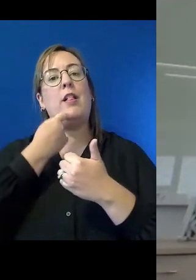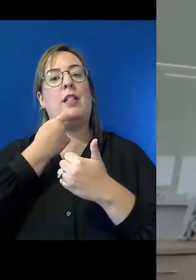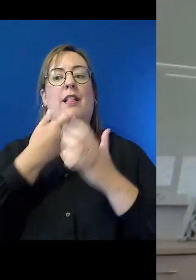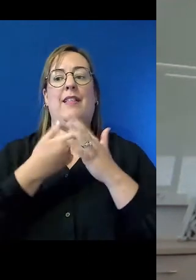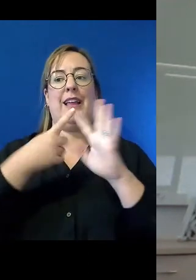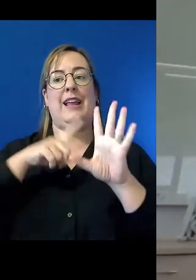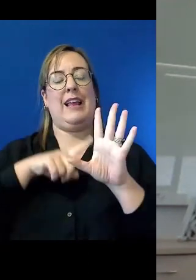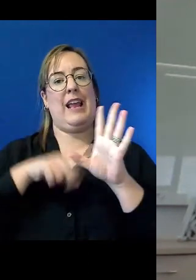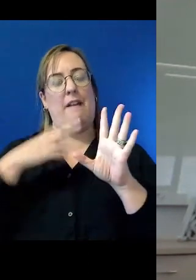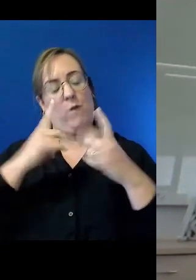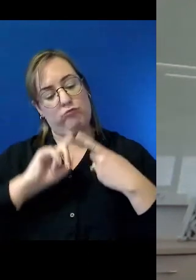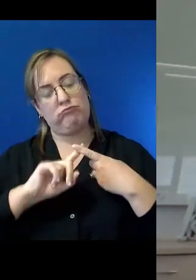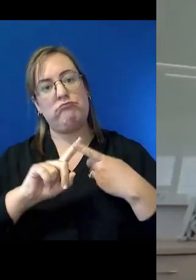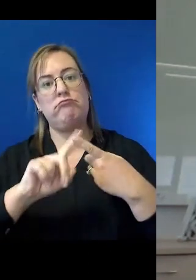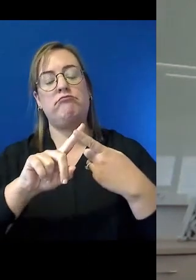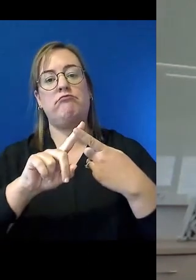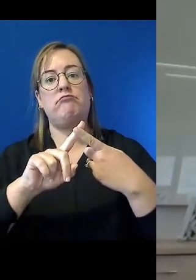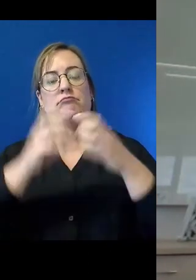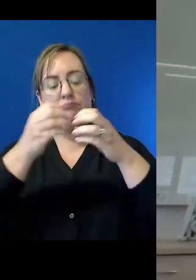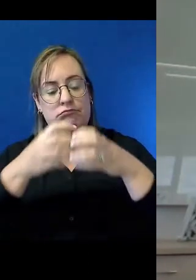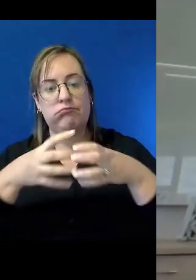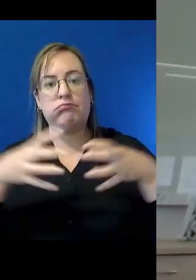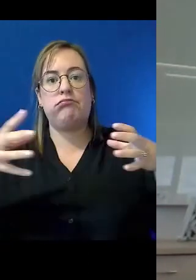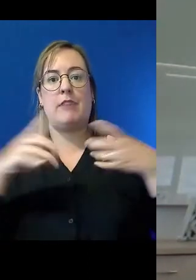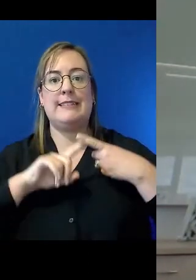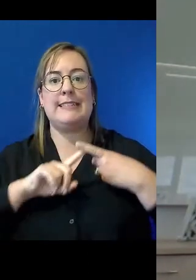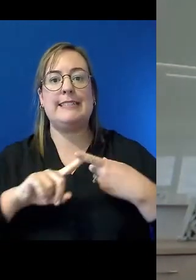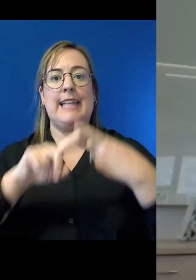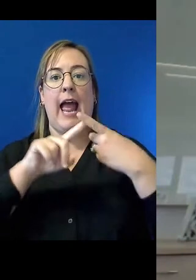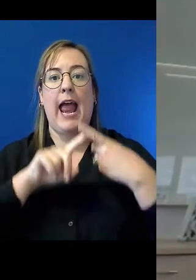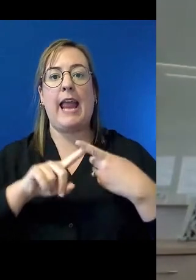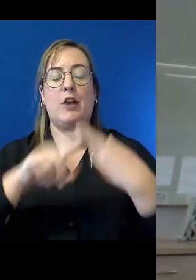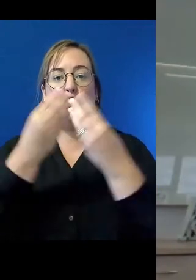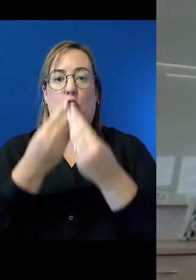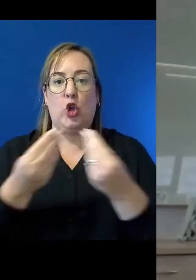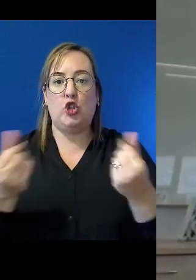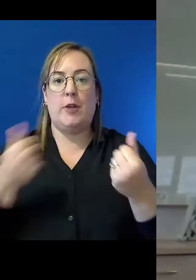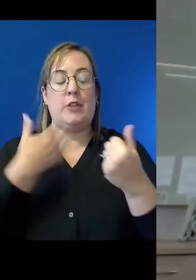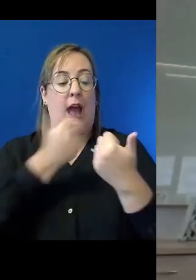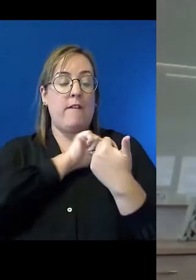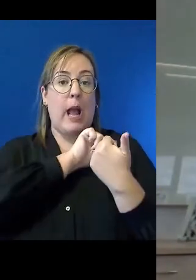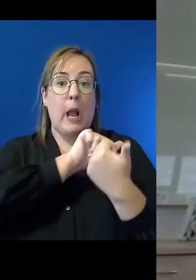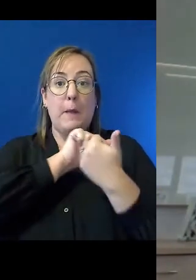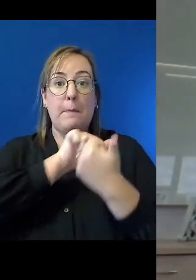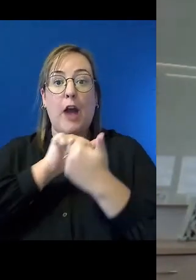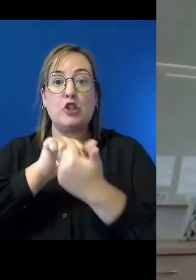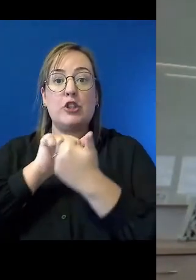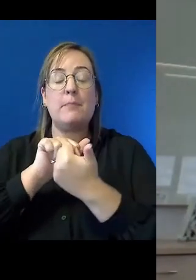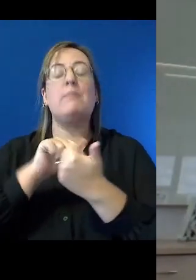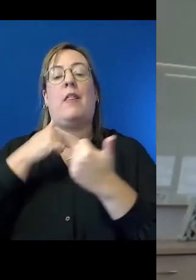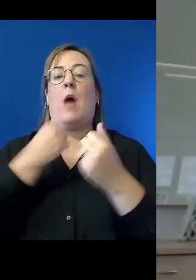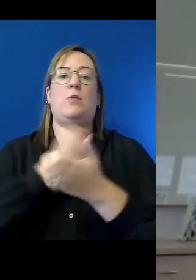long-term sustainable solutions, and building that trust and confidence with those community partners was paramount. I